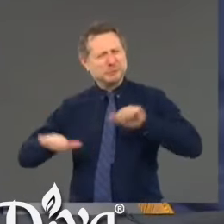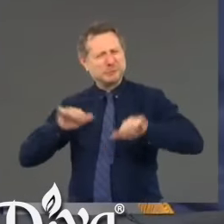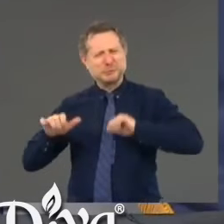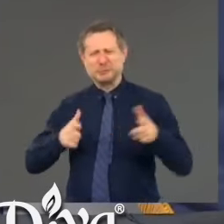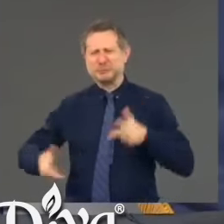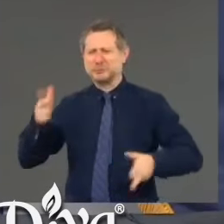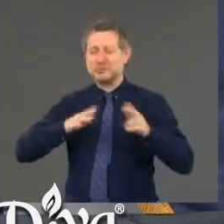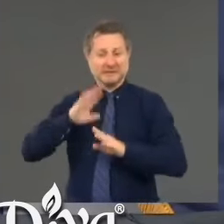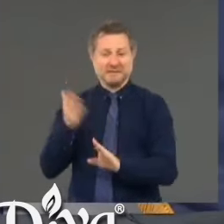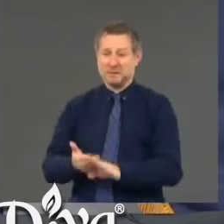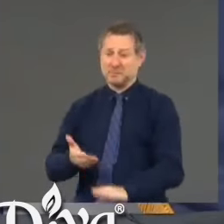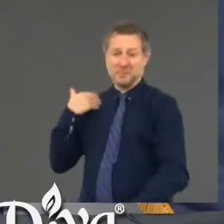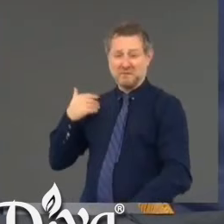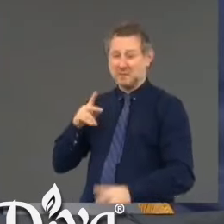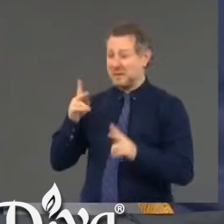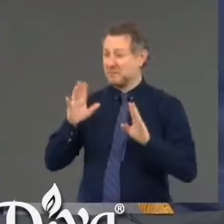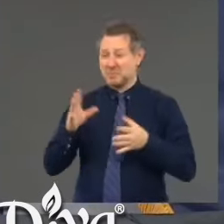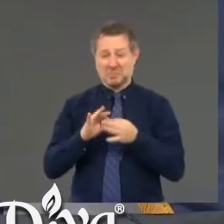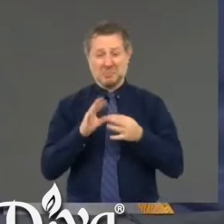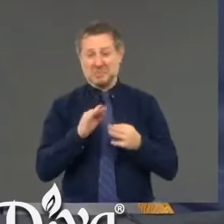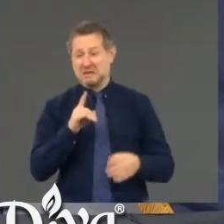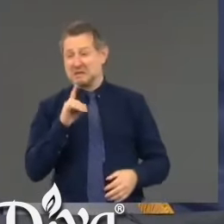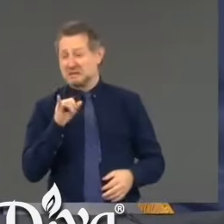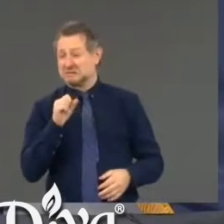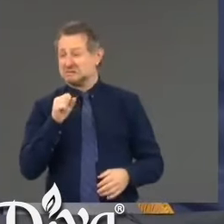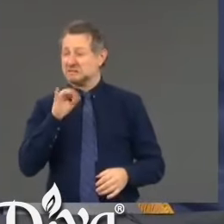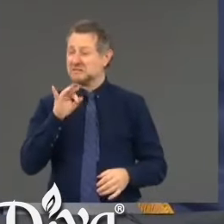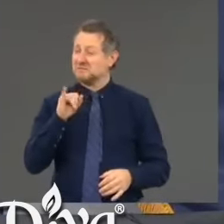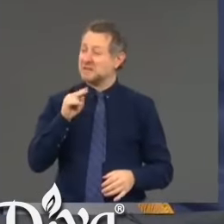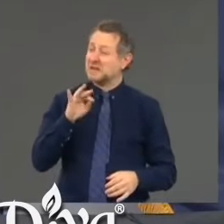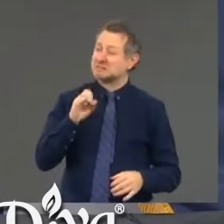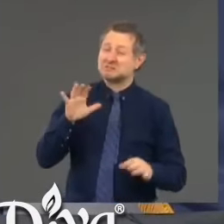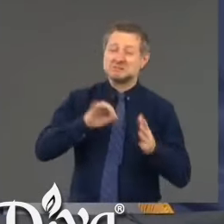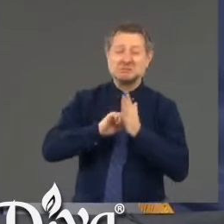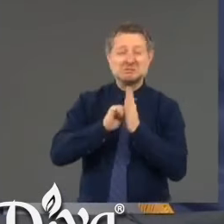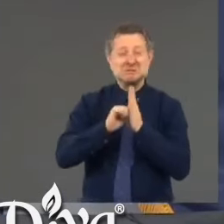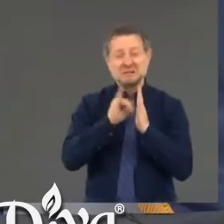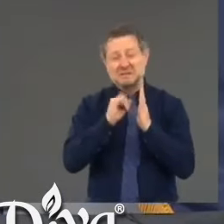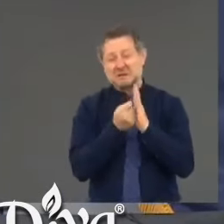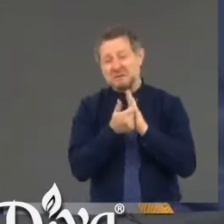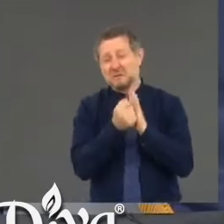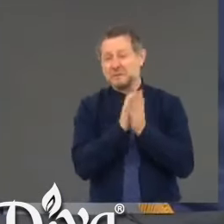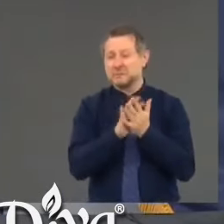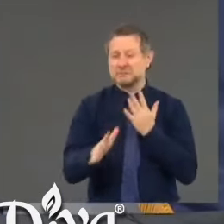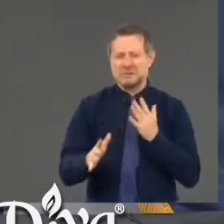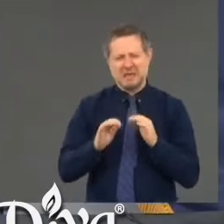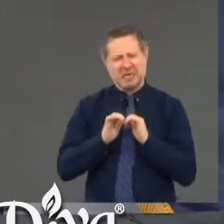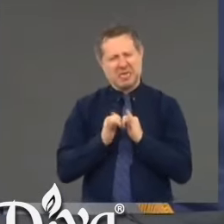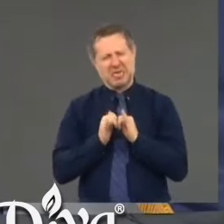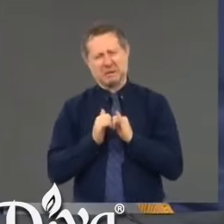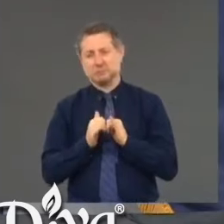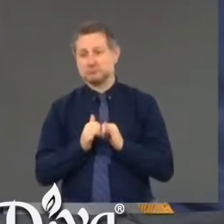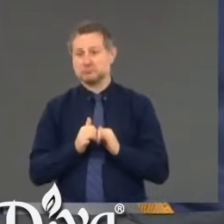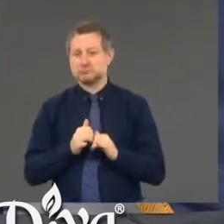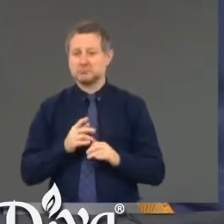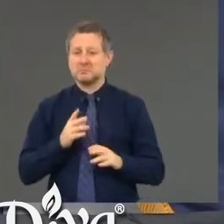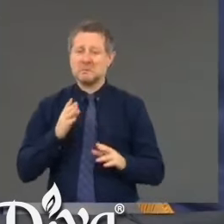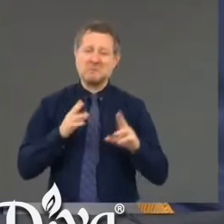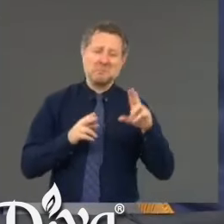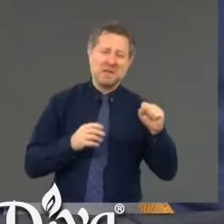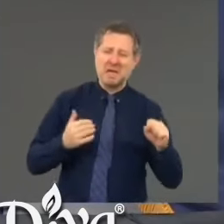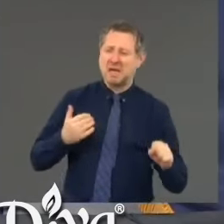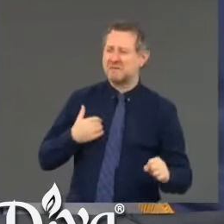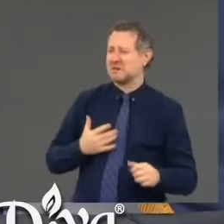about disinfecting a train from a virus, right? How do you do that? All those trains, all those buses, subway stations.